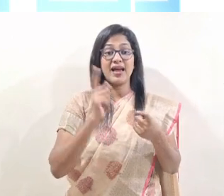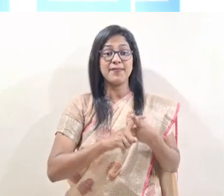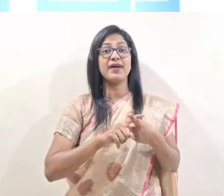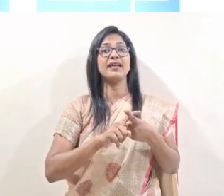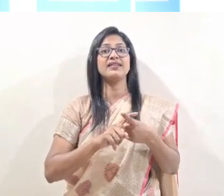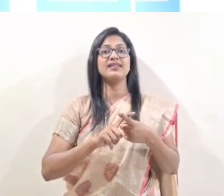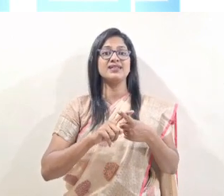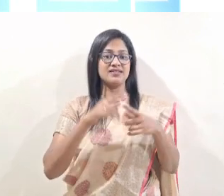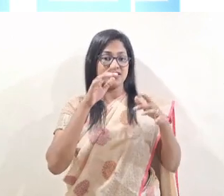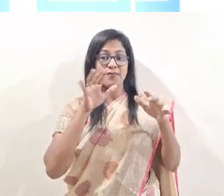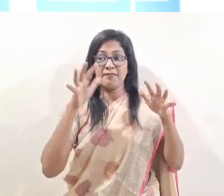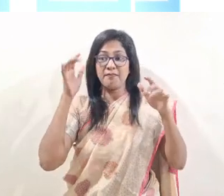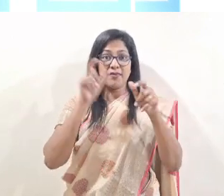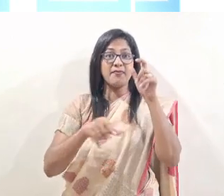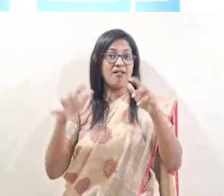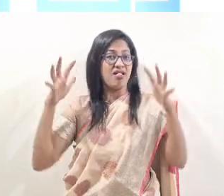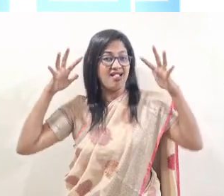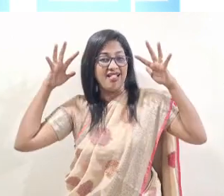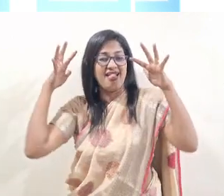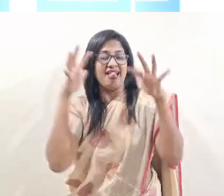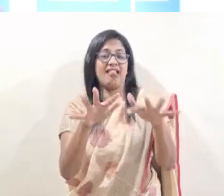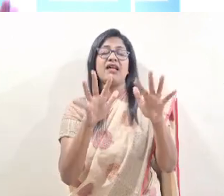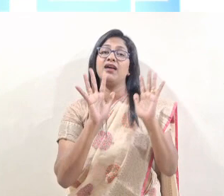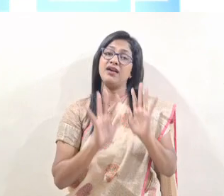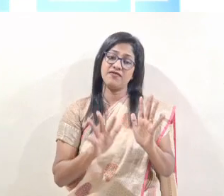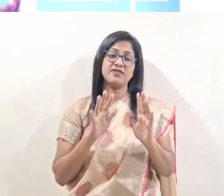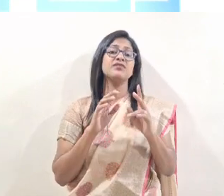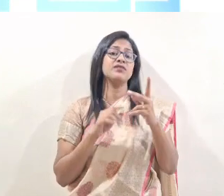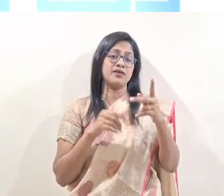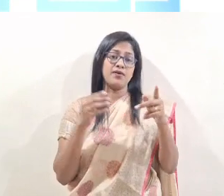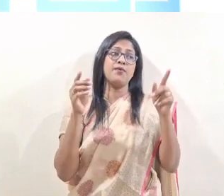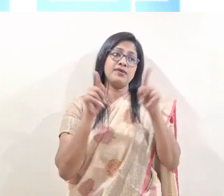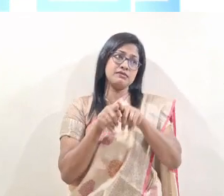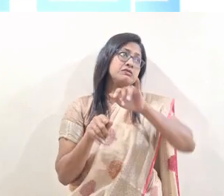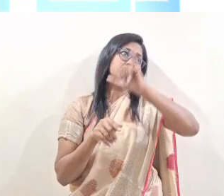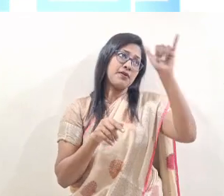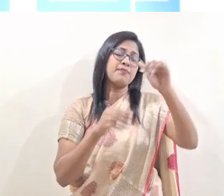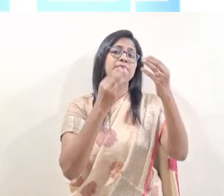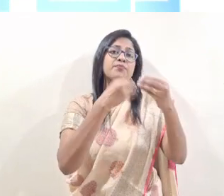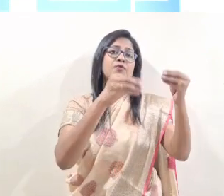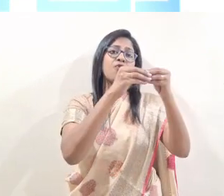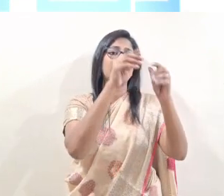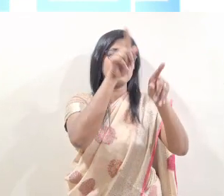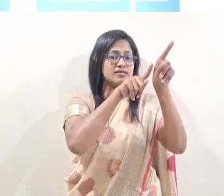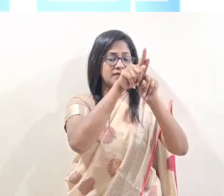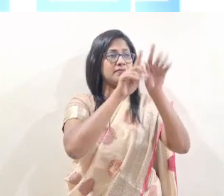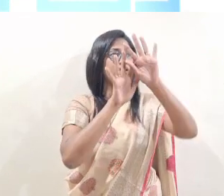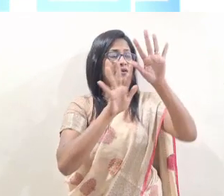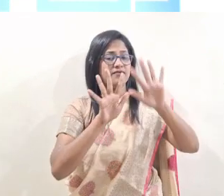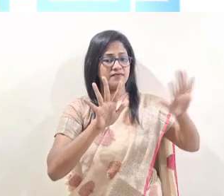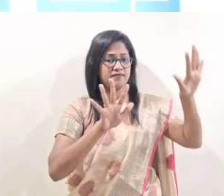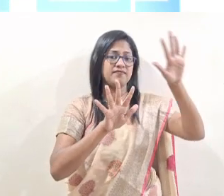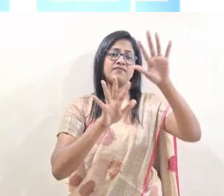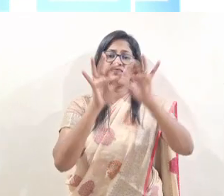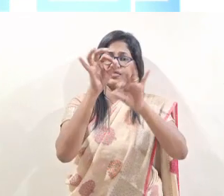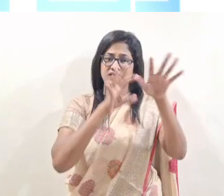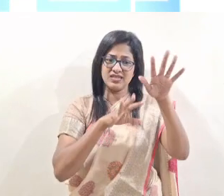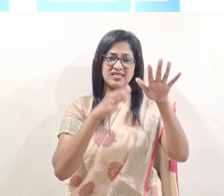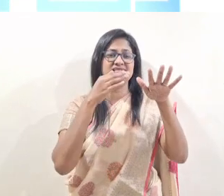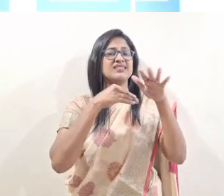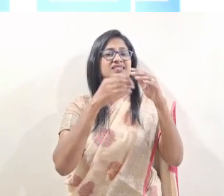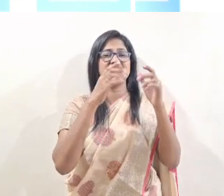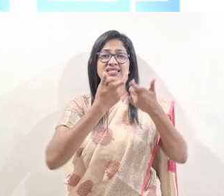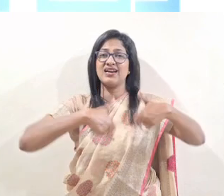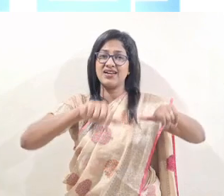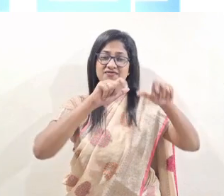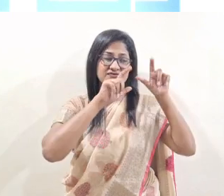situations where there is a surging of crowd, or there might be some other examples like that in all the cities, I'm sure, because there are